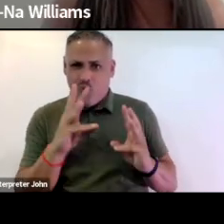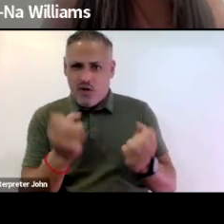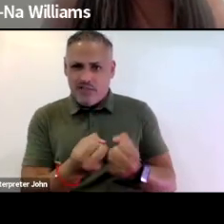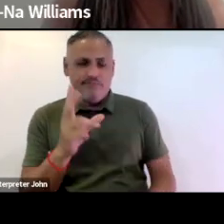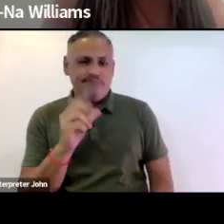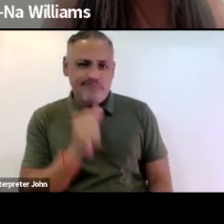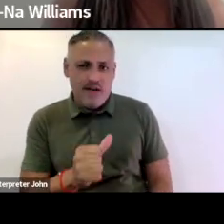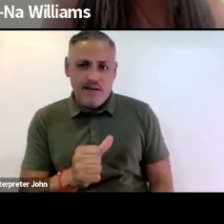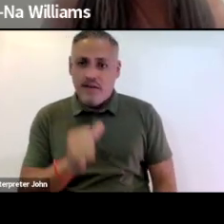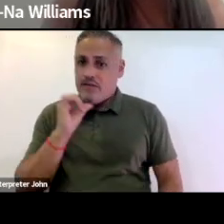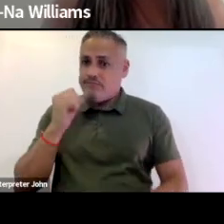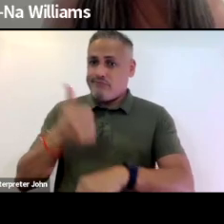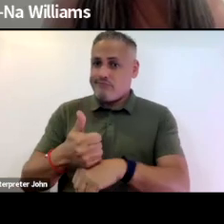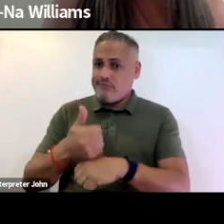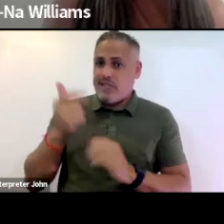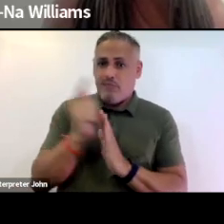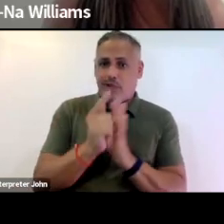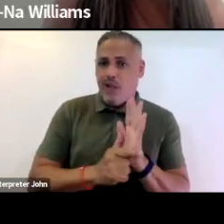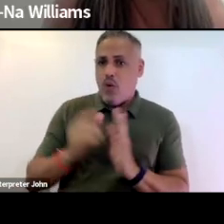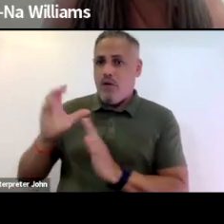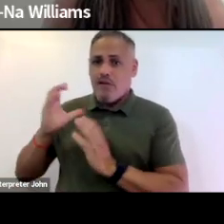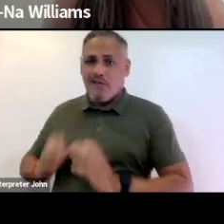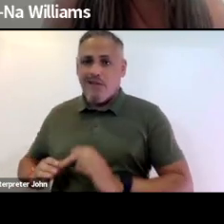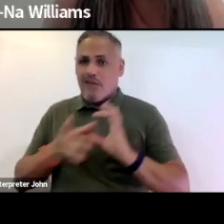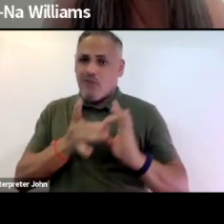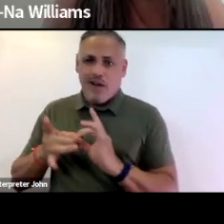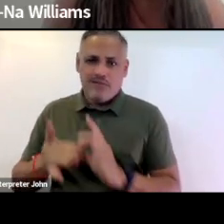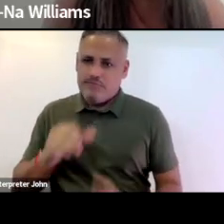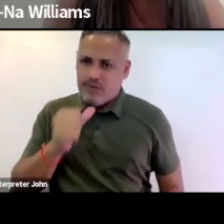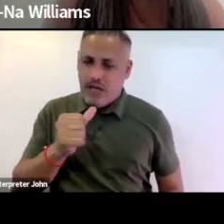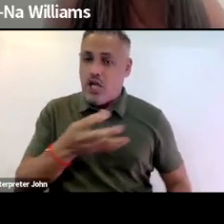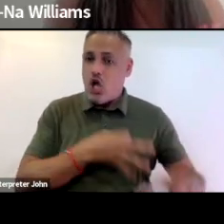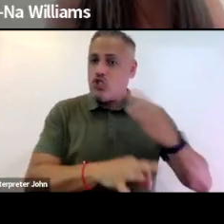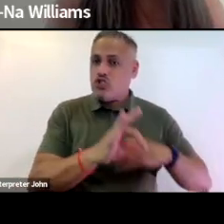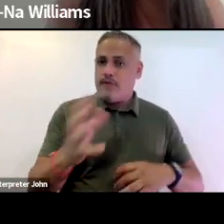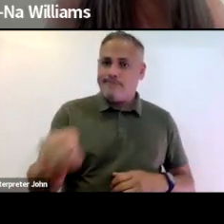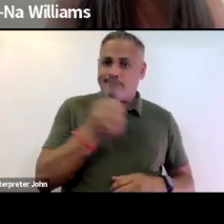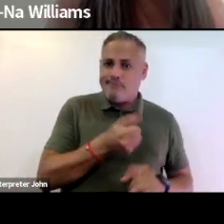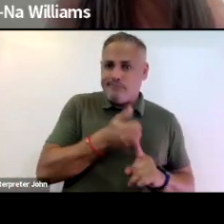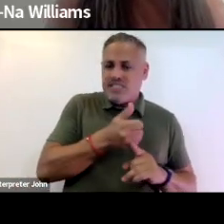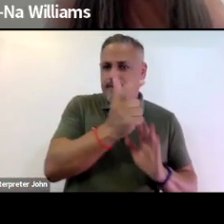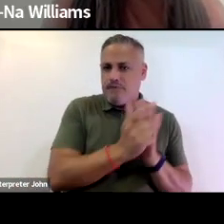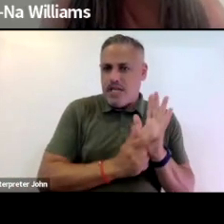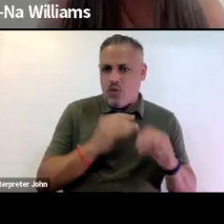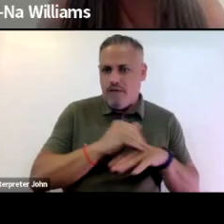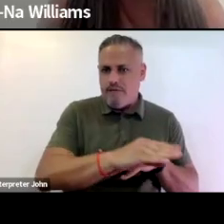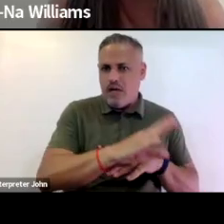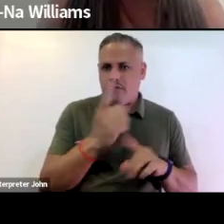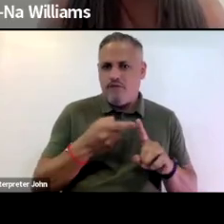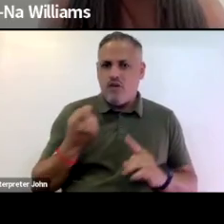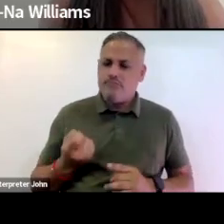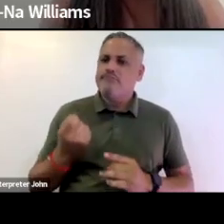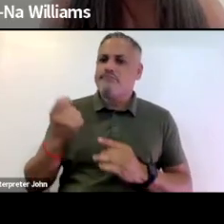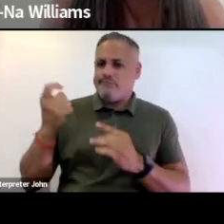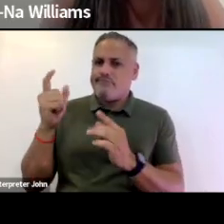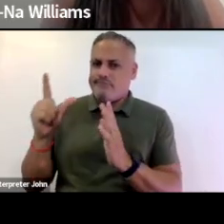It does not establish an attorney-client relationship and should not be an alternative to obtaining legal advice from your licensed attorney